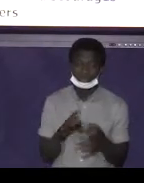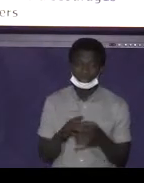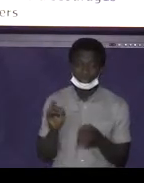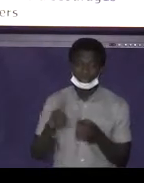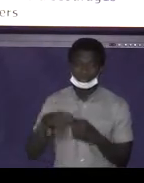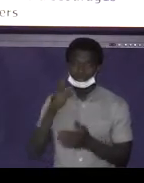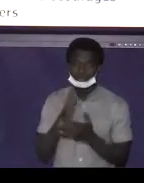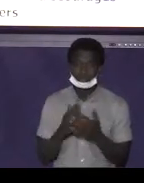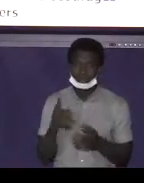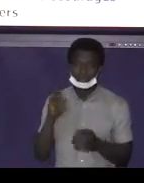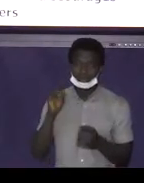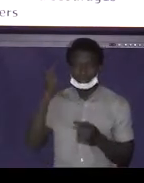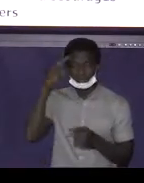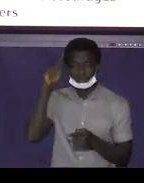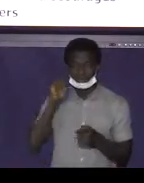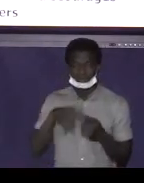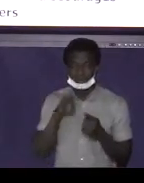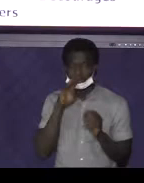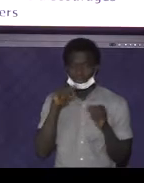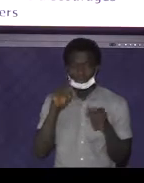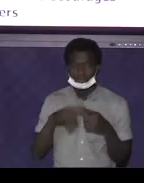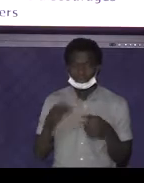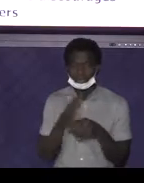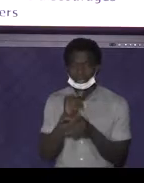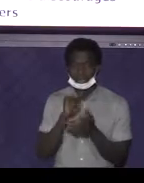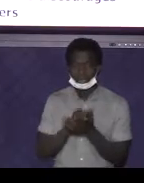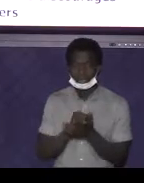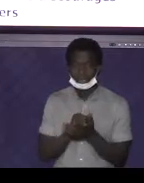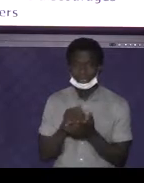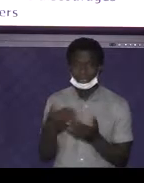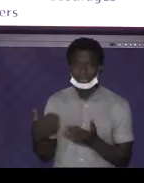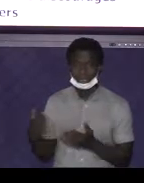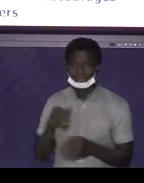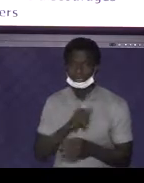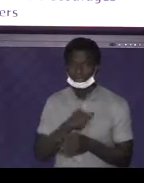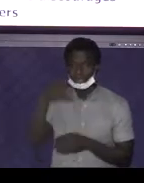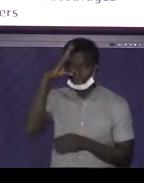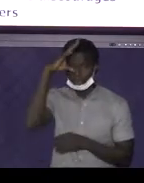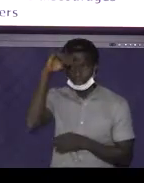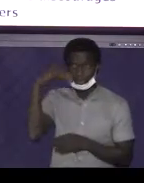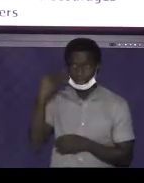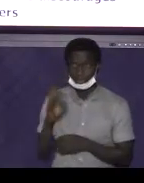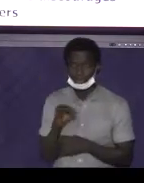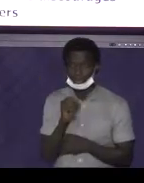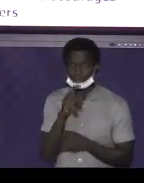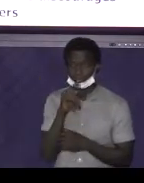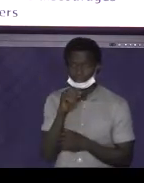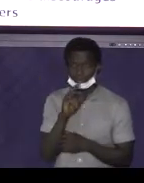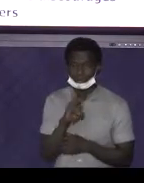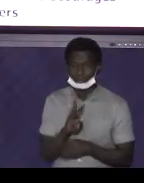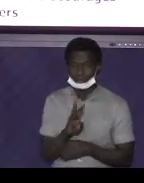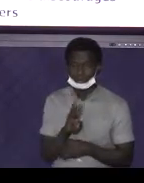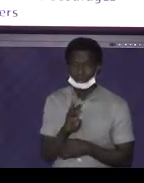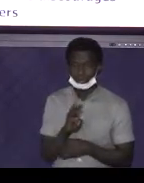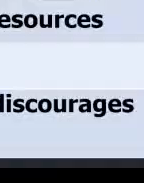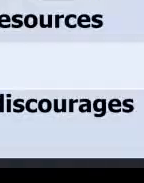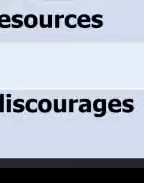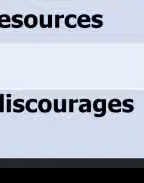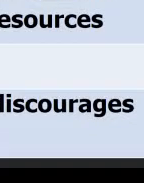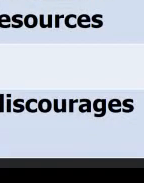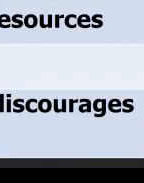someone for you to be able to achieve that particular thing. A man of straw. A man of